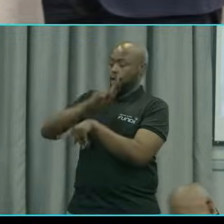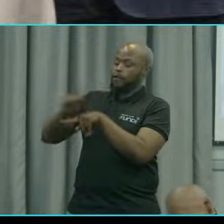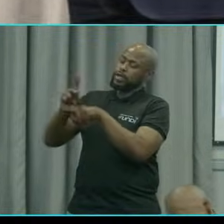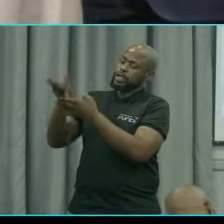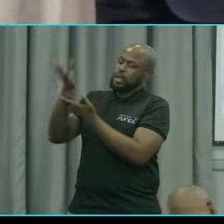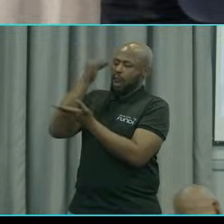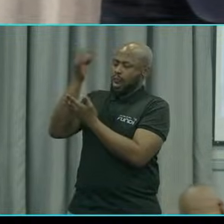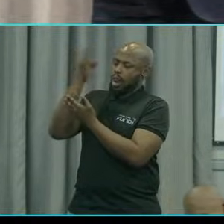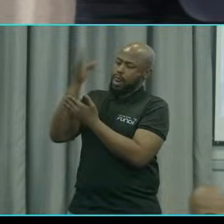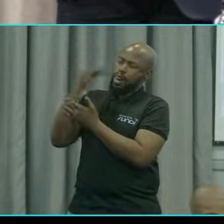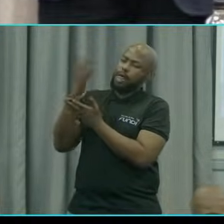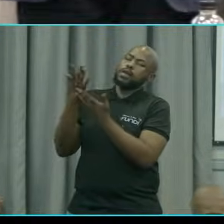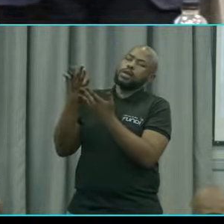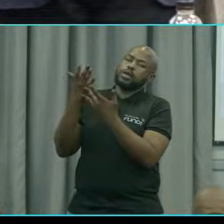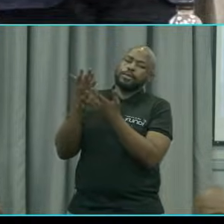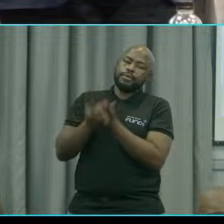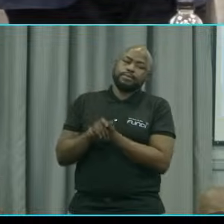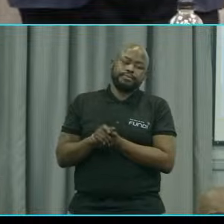time, coaching, and feedback loops.